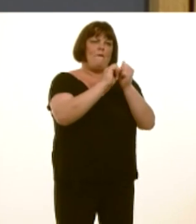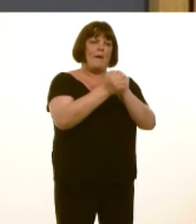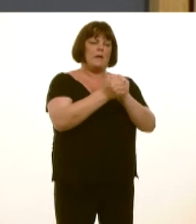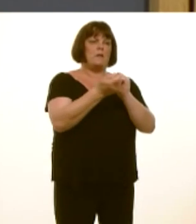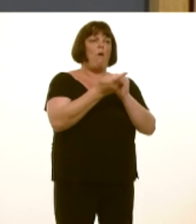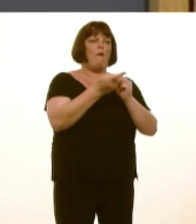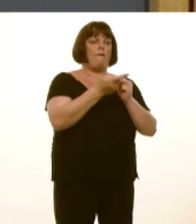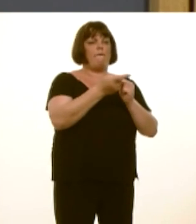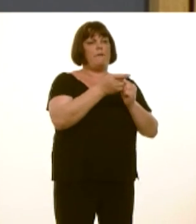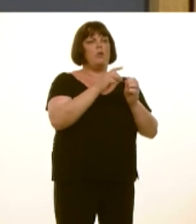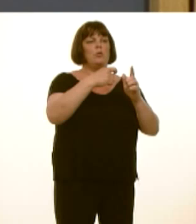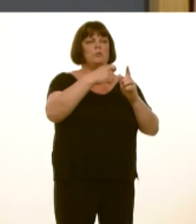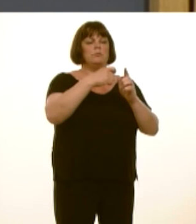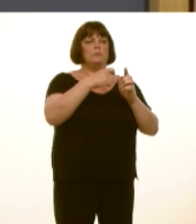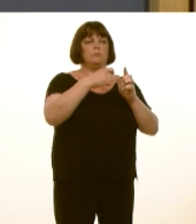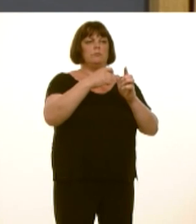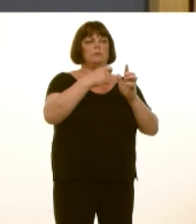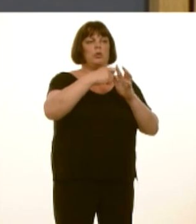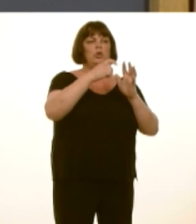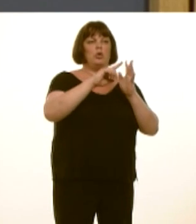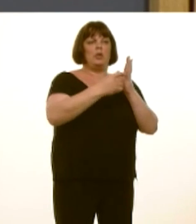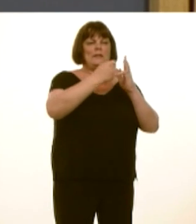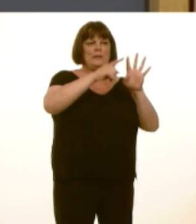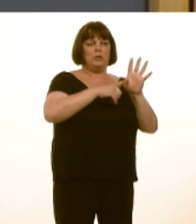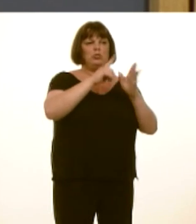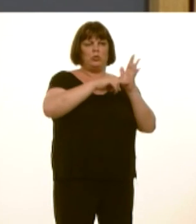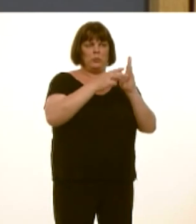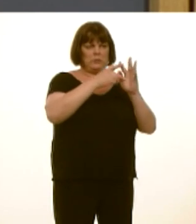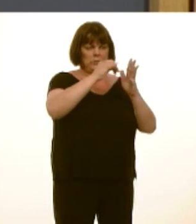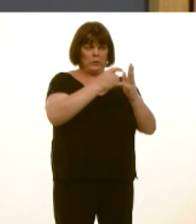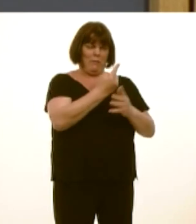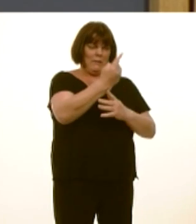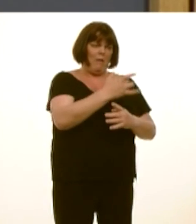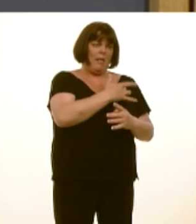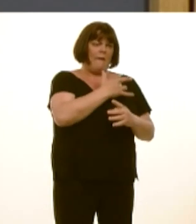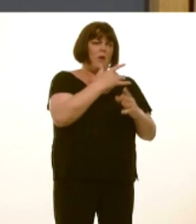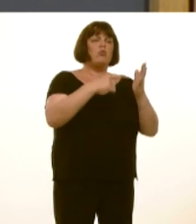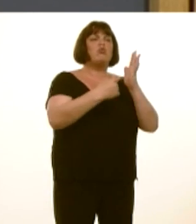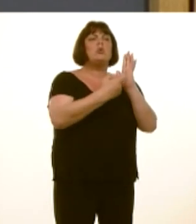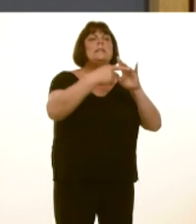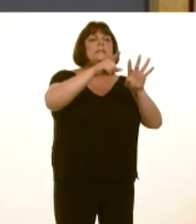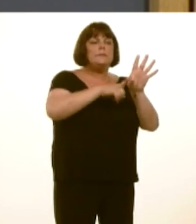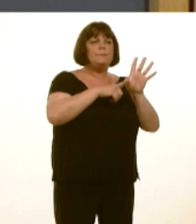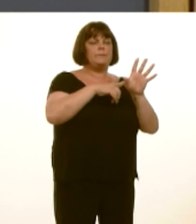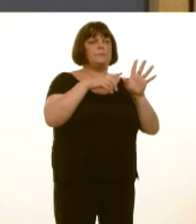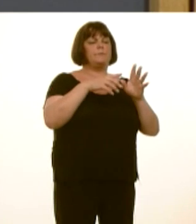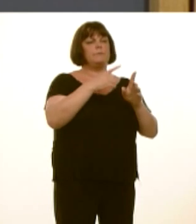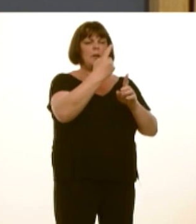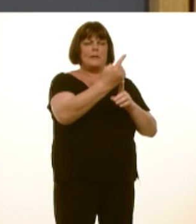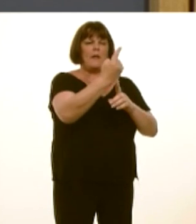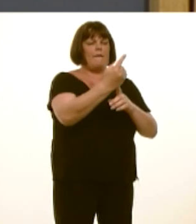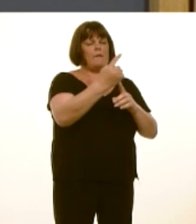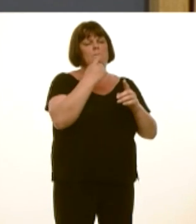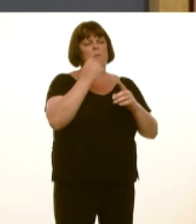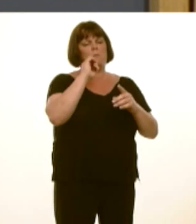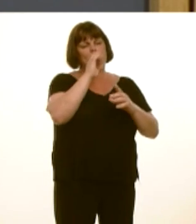worked in Blackwood. It is difficult to comprehend the sad and tragic circumstances. Trudy was a loving mother and a family lady who will be sadly